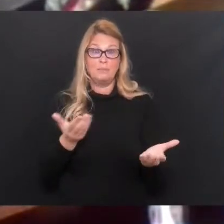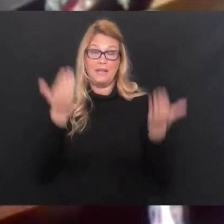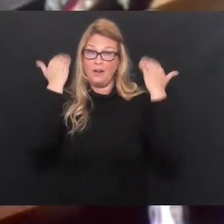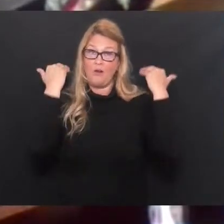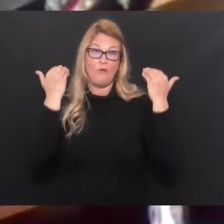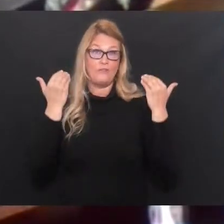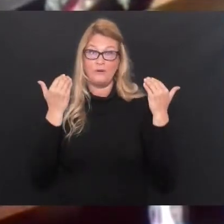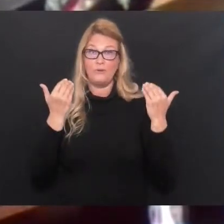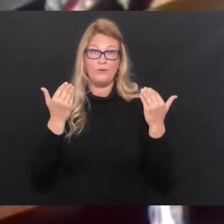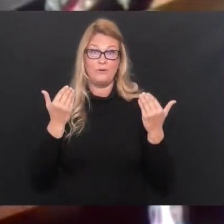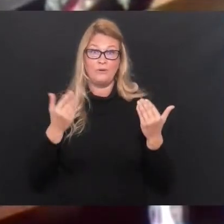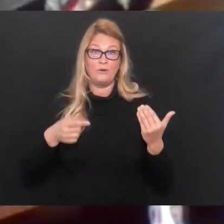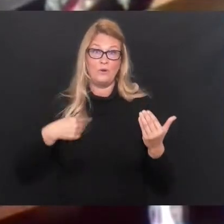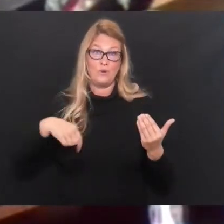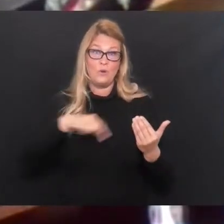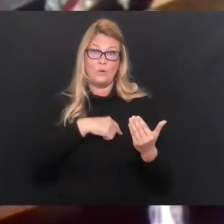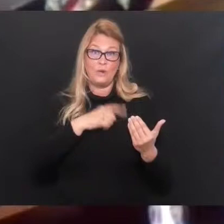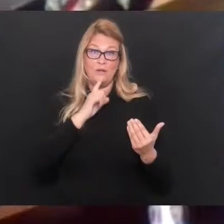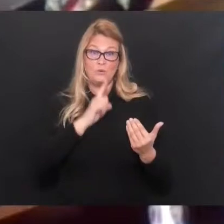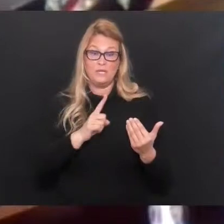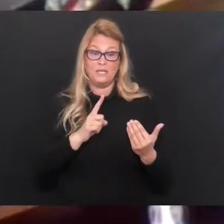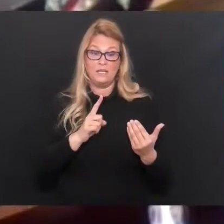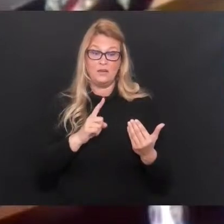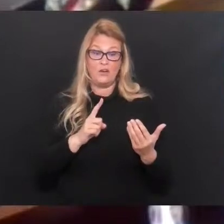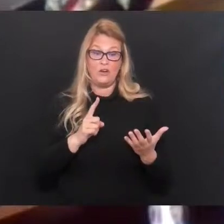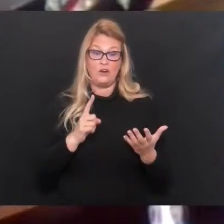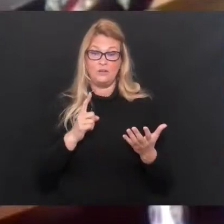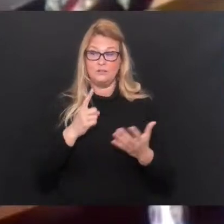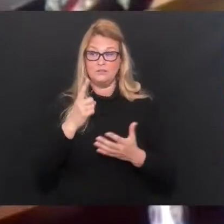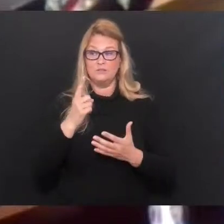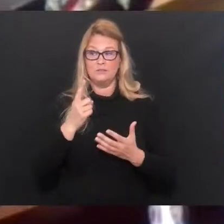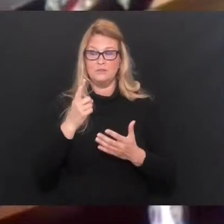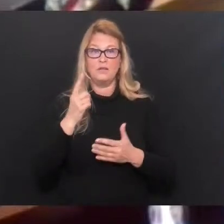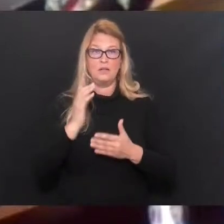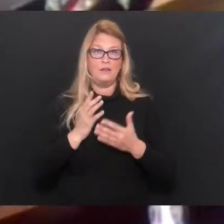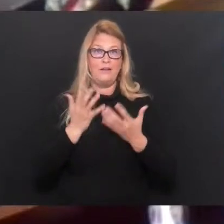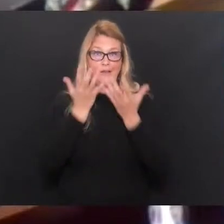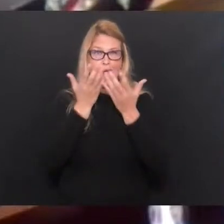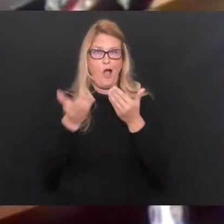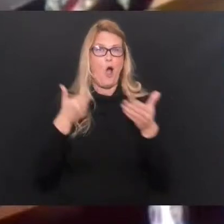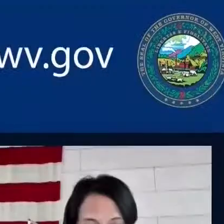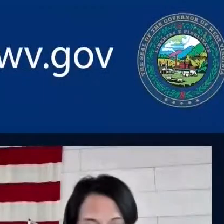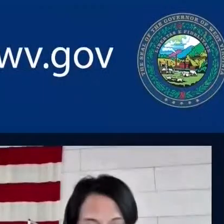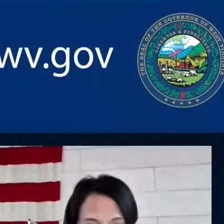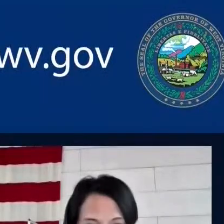we could feel like we really are over the hump? Thanks.